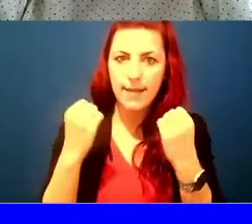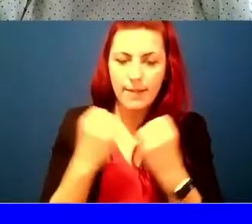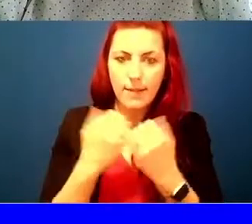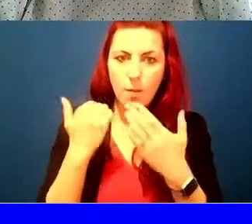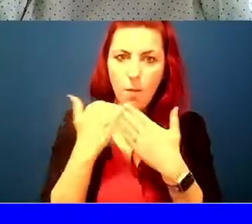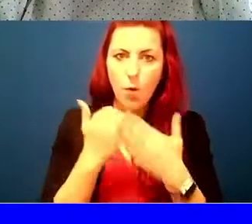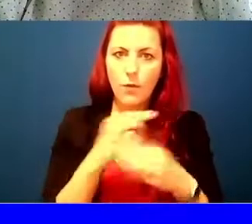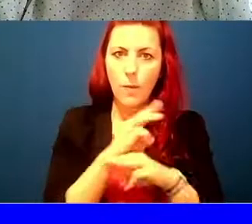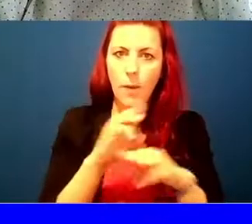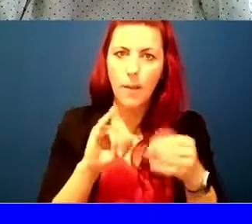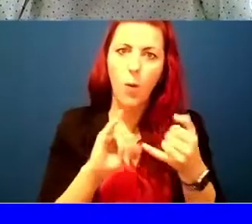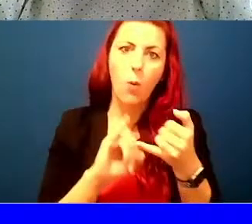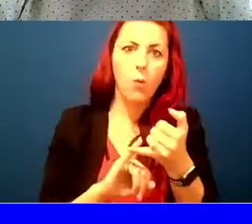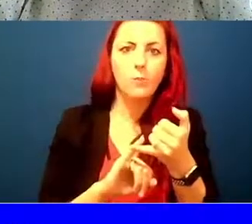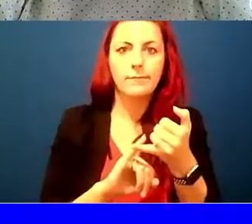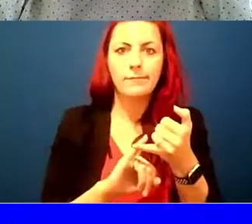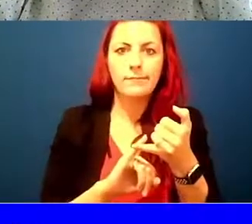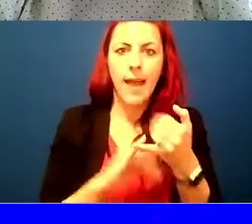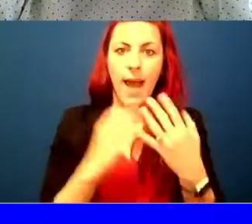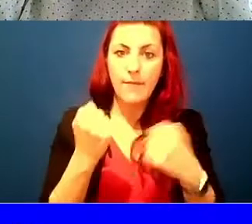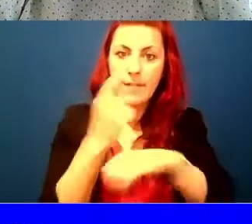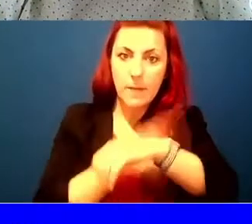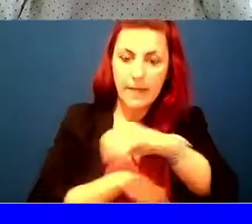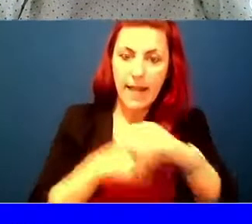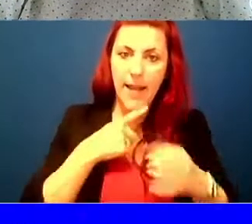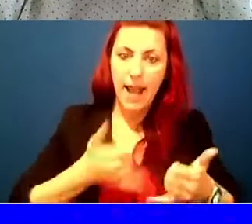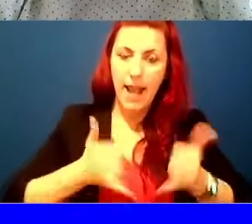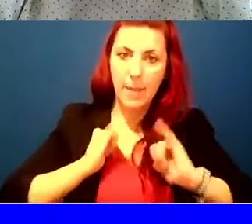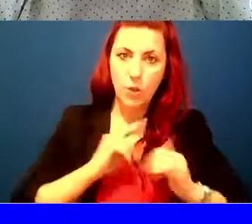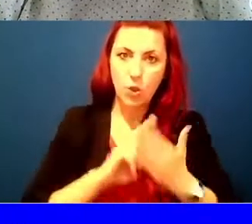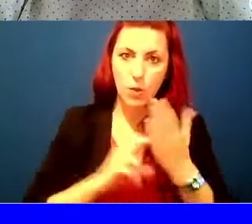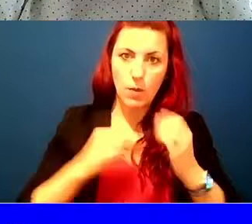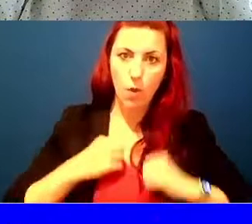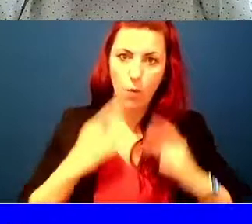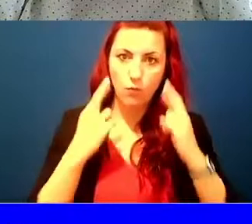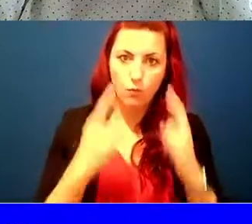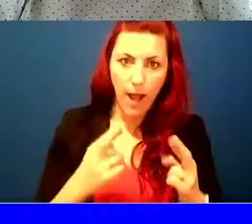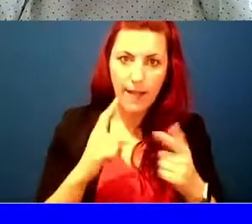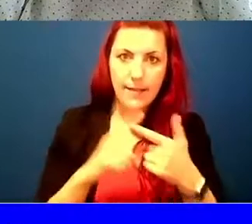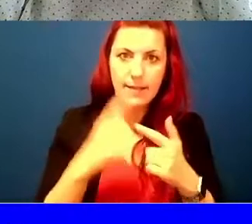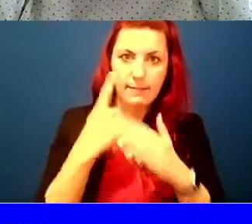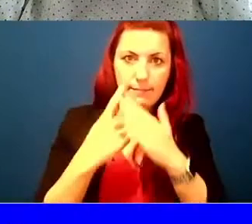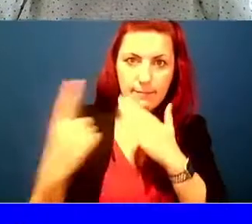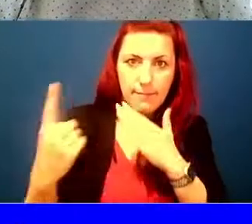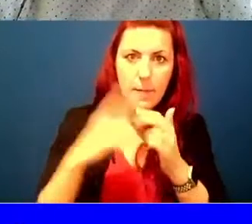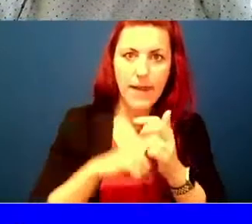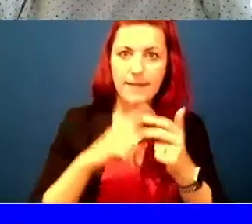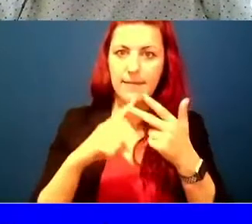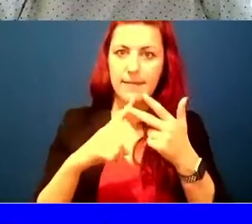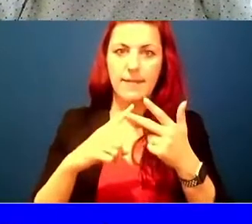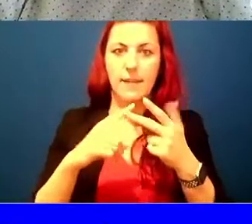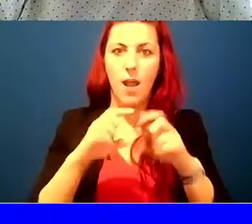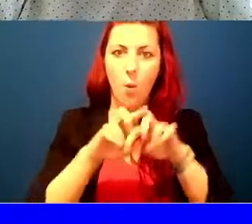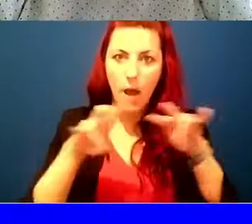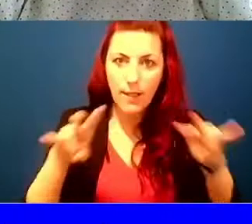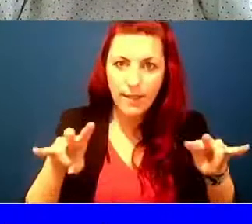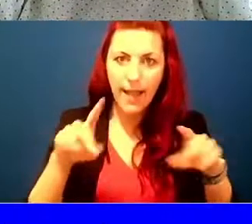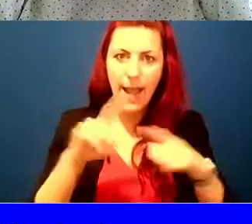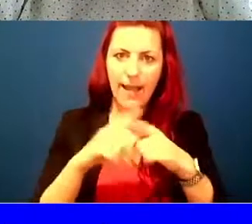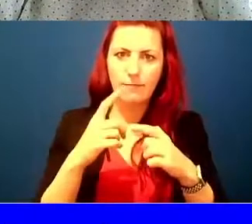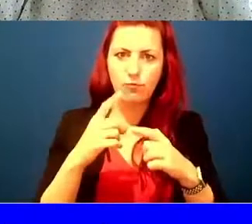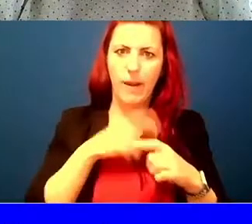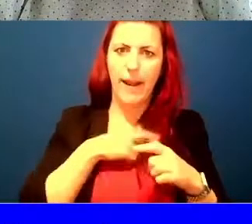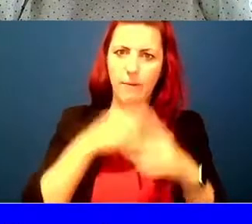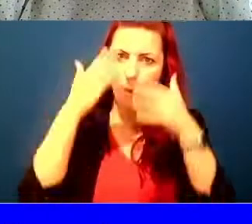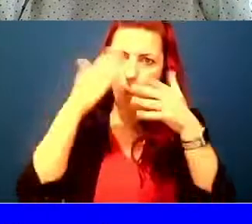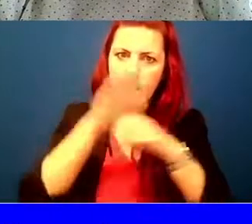can exercise their rights with dignity, autonomy, equality and independence at the core, and also about recognising